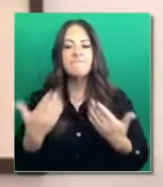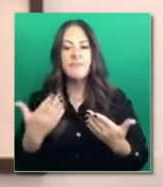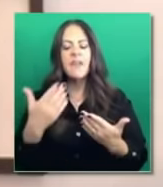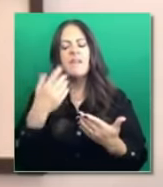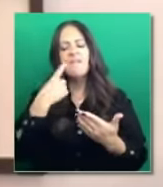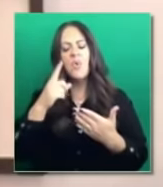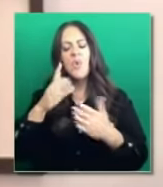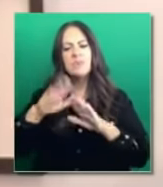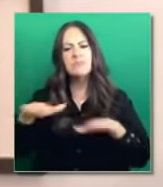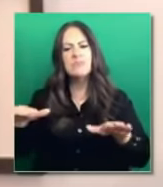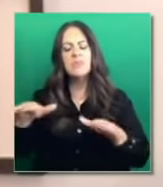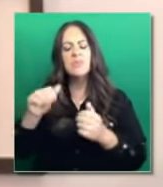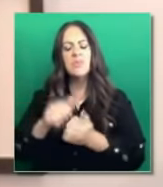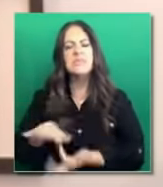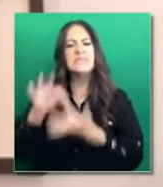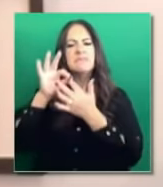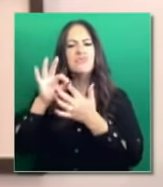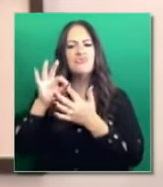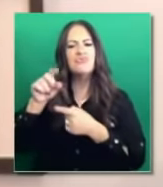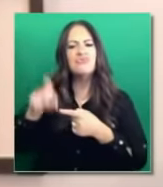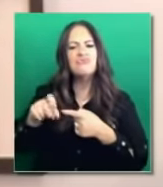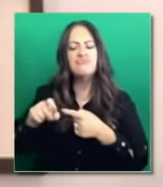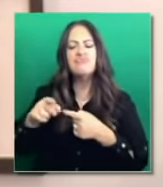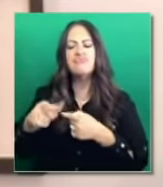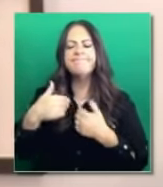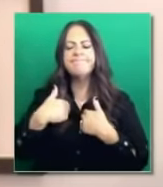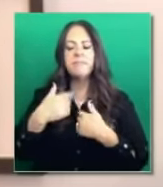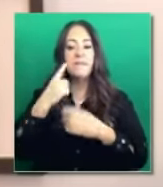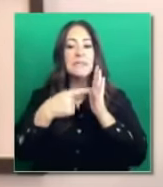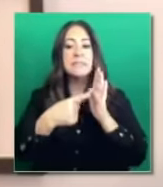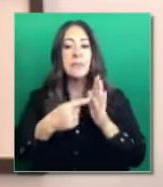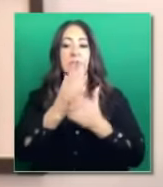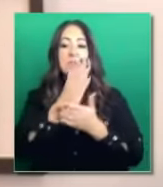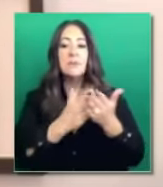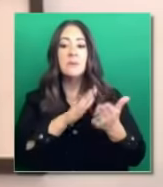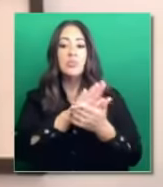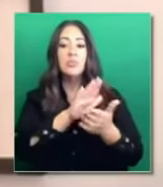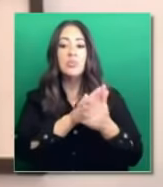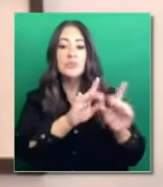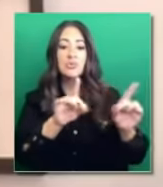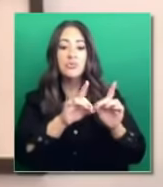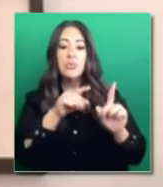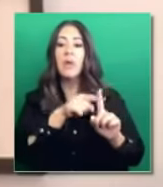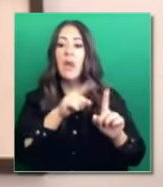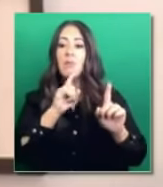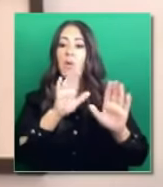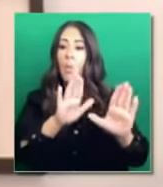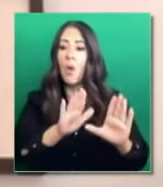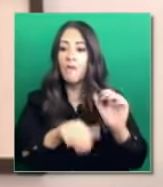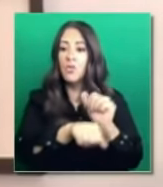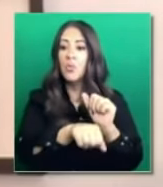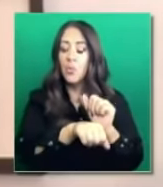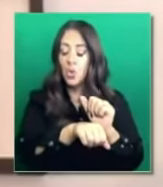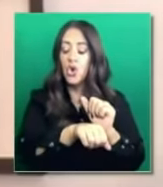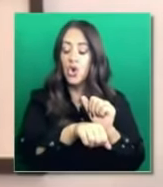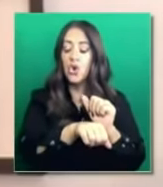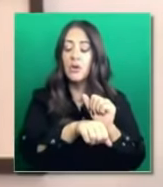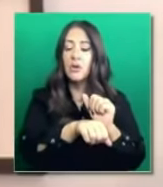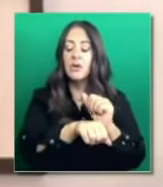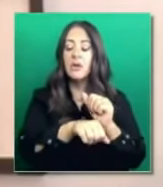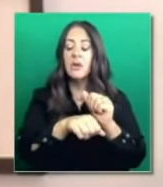special needs, we do have examples of school districts that have done exceptional work during